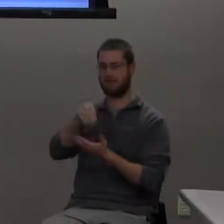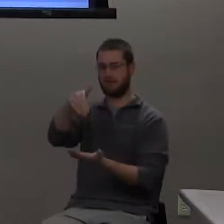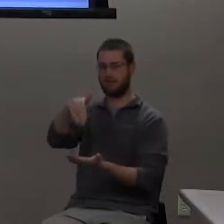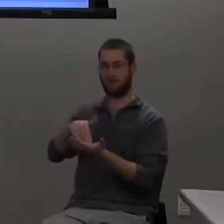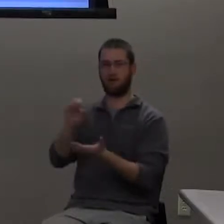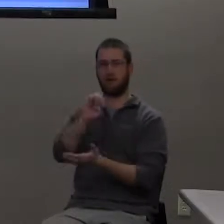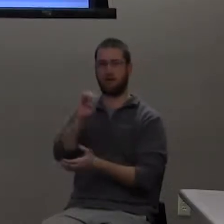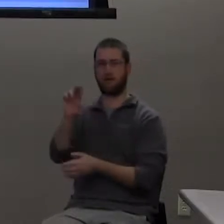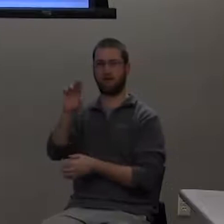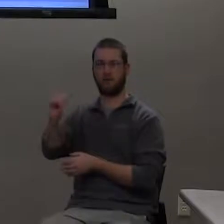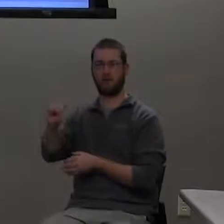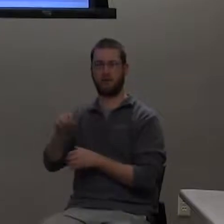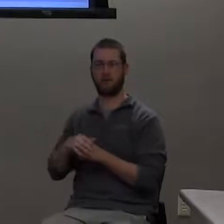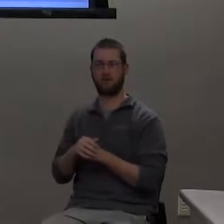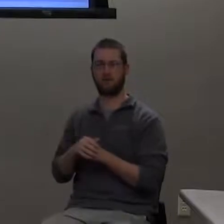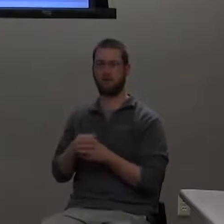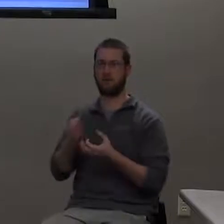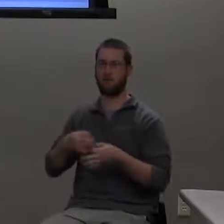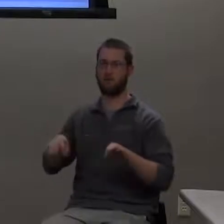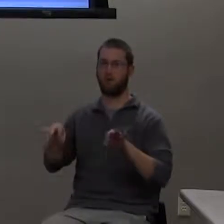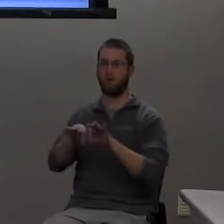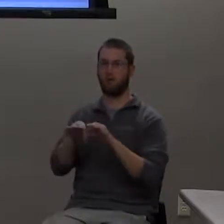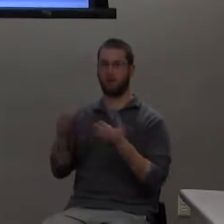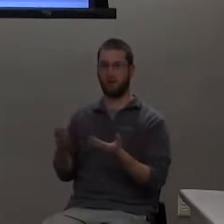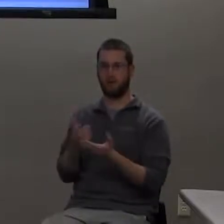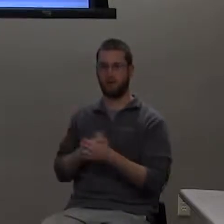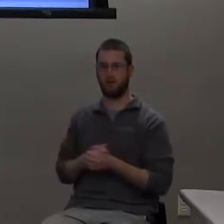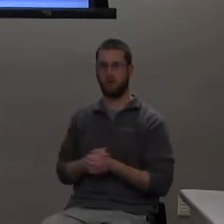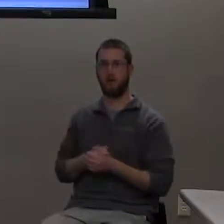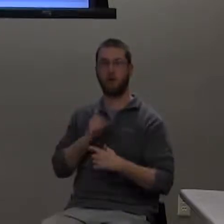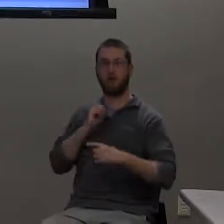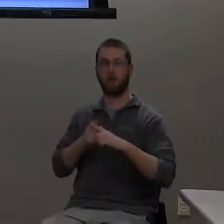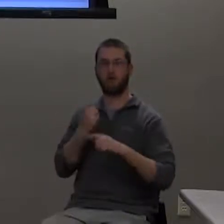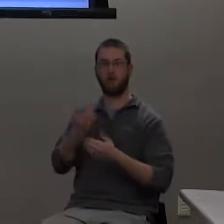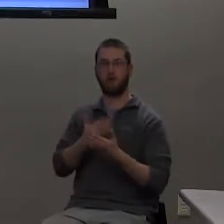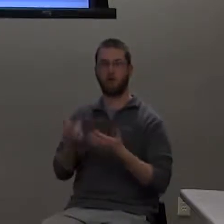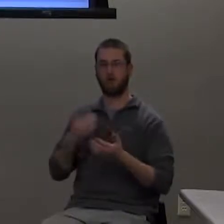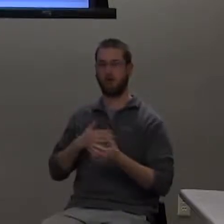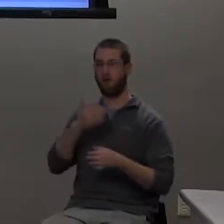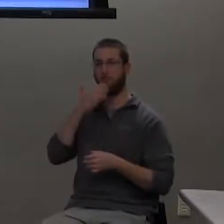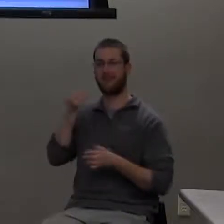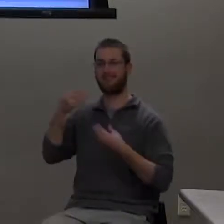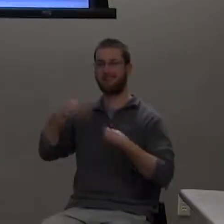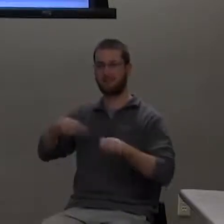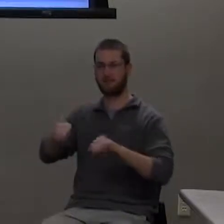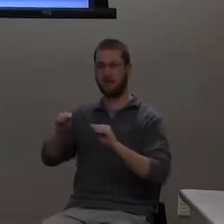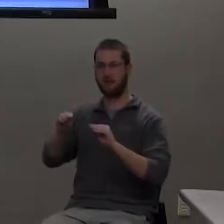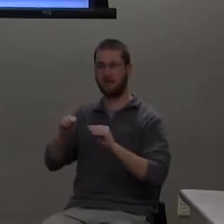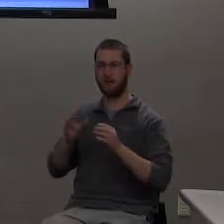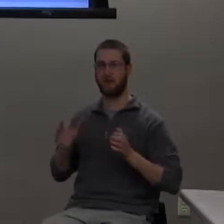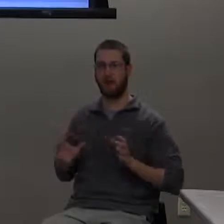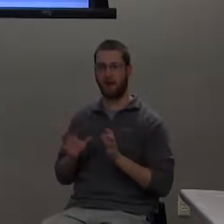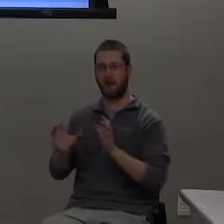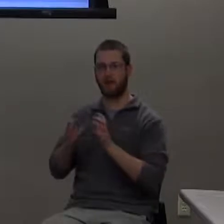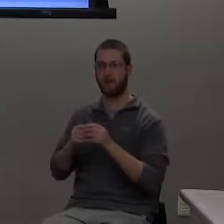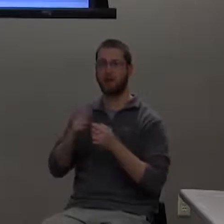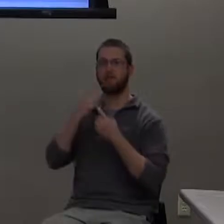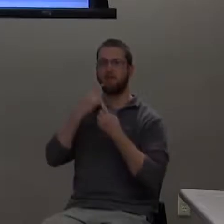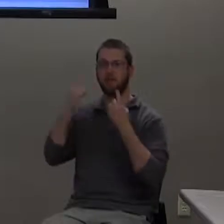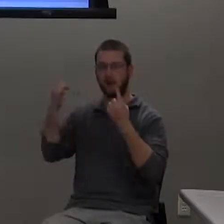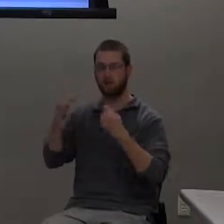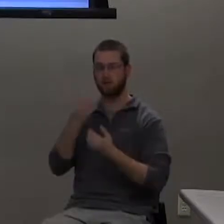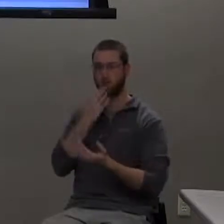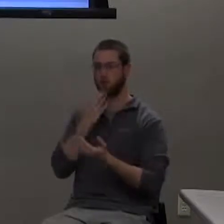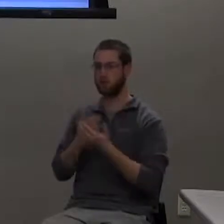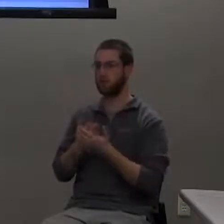United States. But it's an asset here. And to me, one of the best things we have to sell is an active, successful, with capacity rail